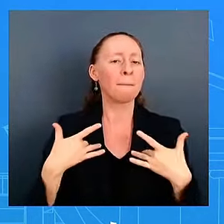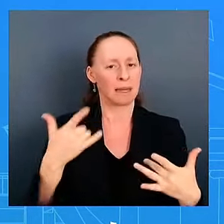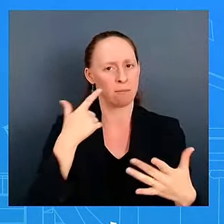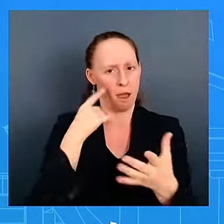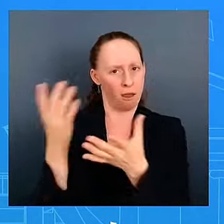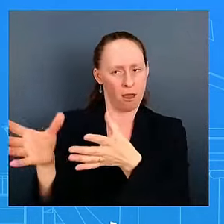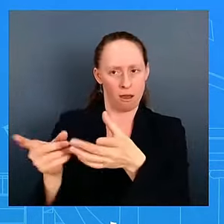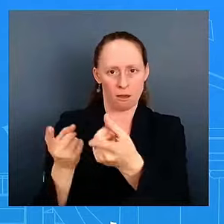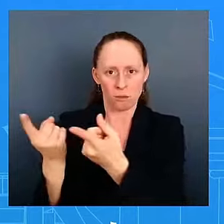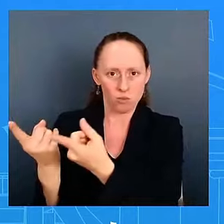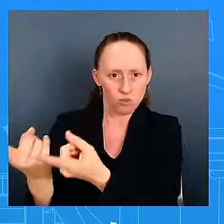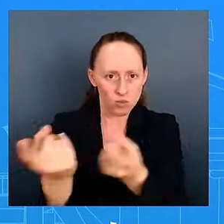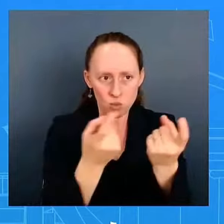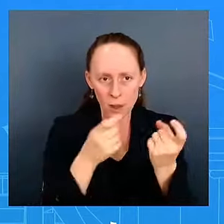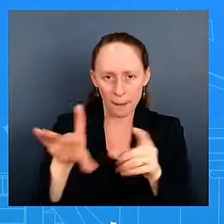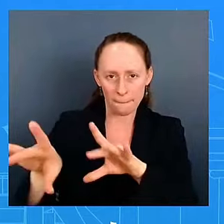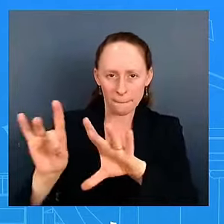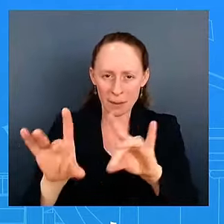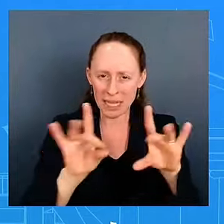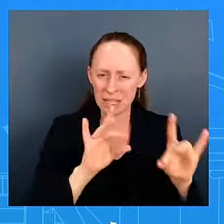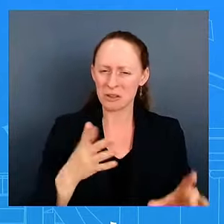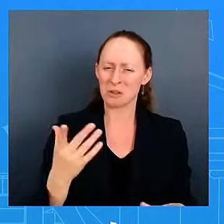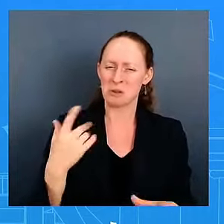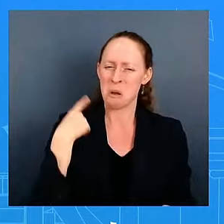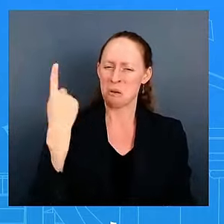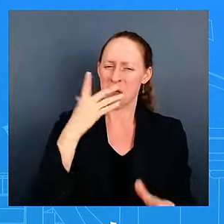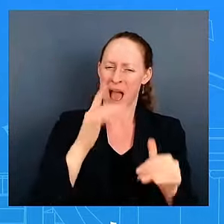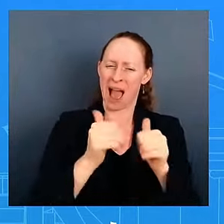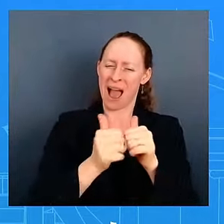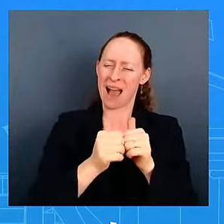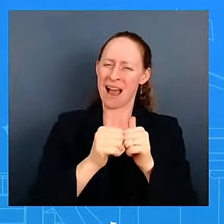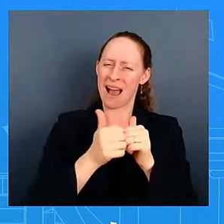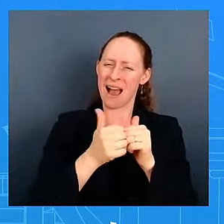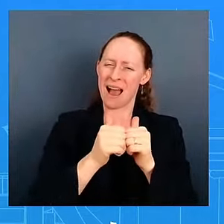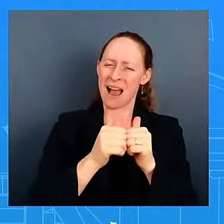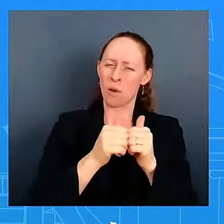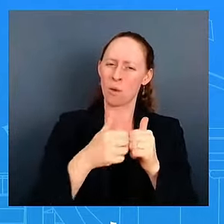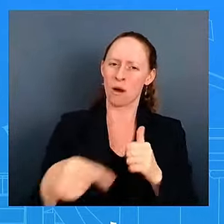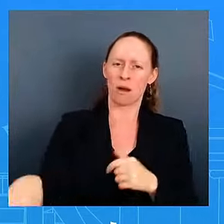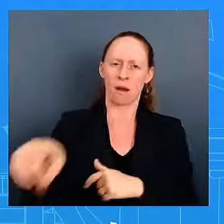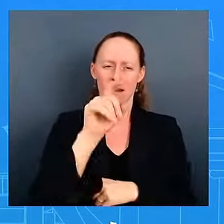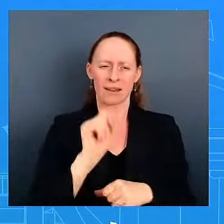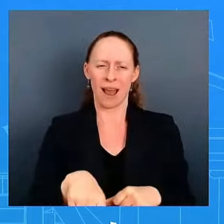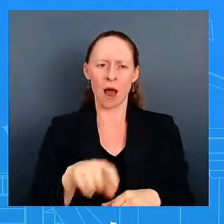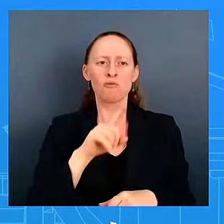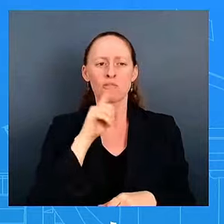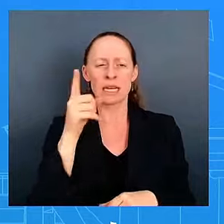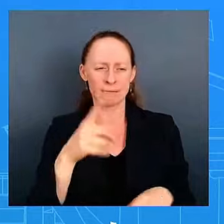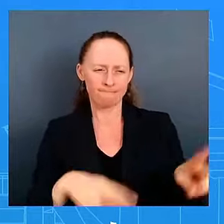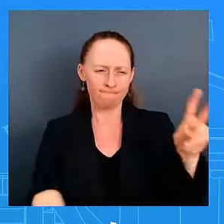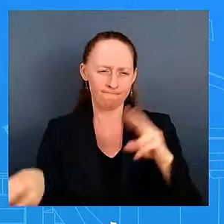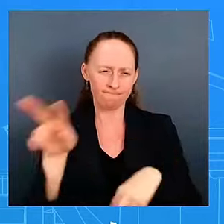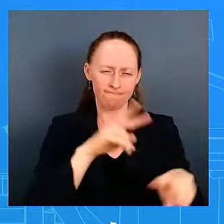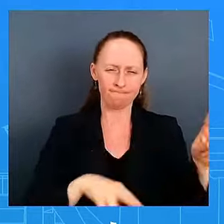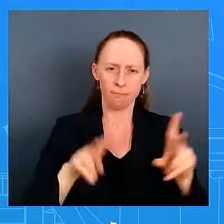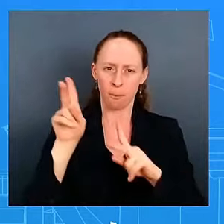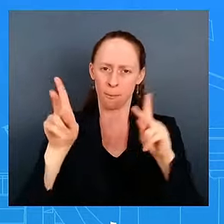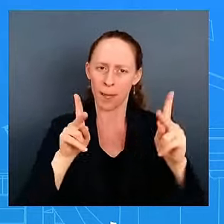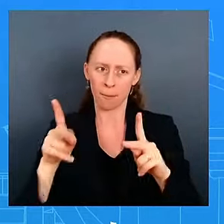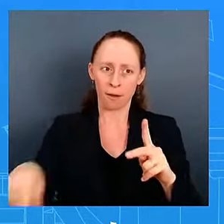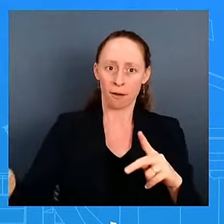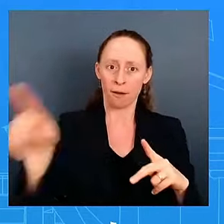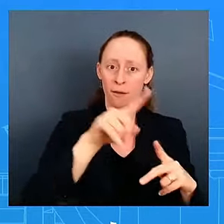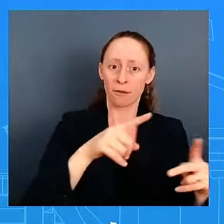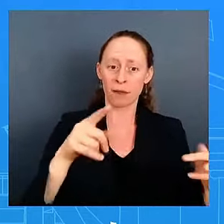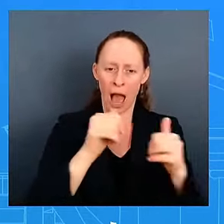How are groups of people that come to his events, make the time out of their day to do that, and are vetted by the campaign and